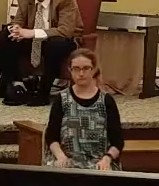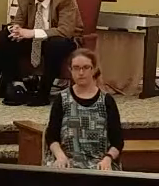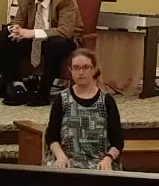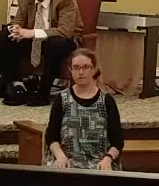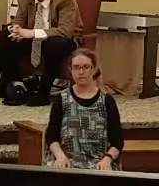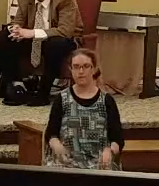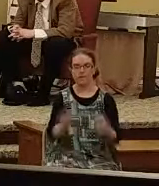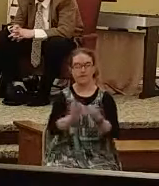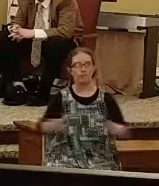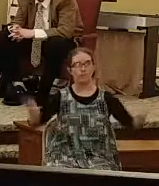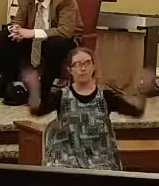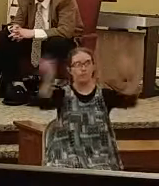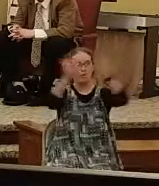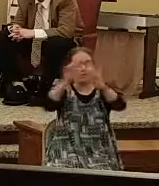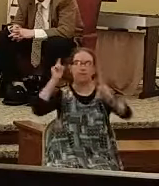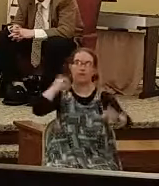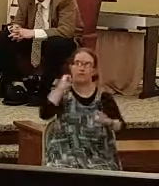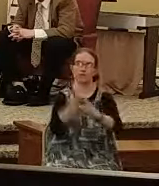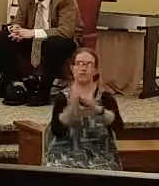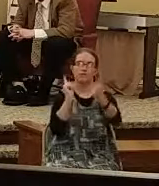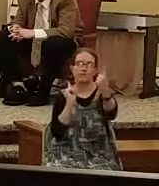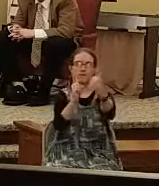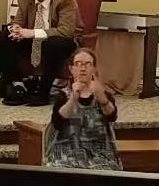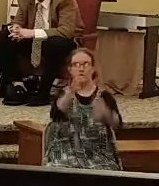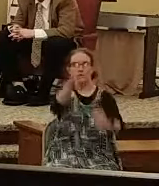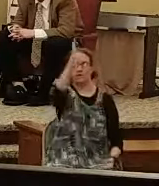It's imperative that you're righteous before God.